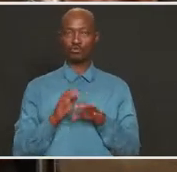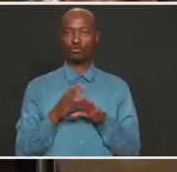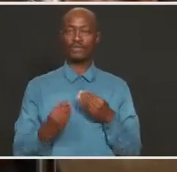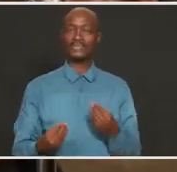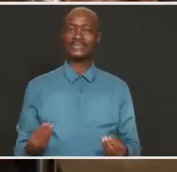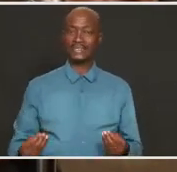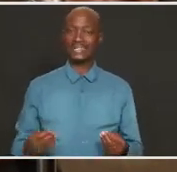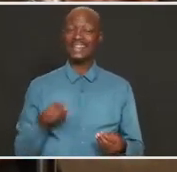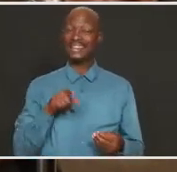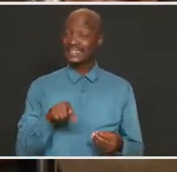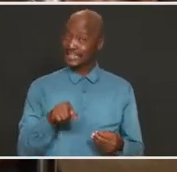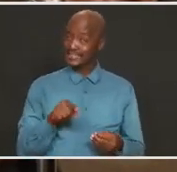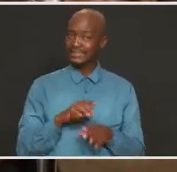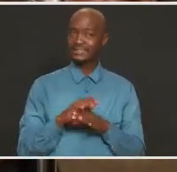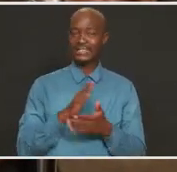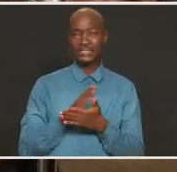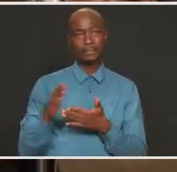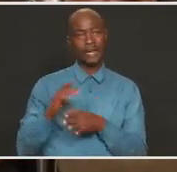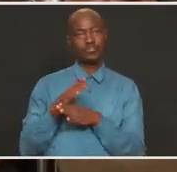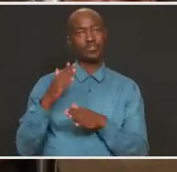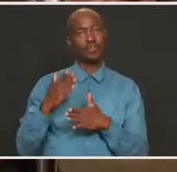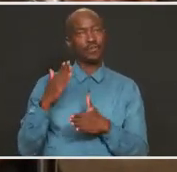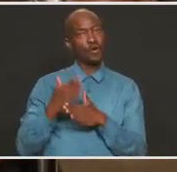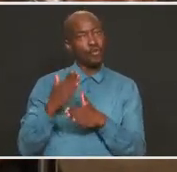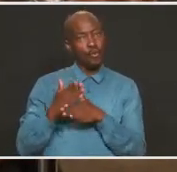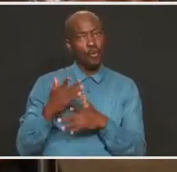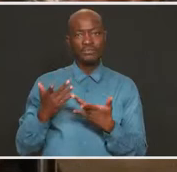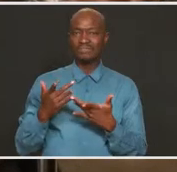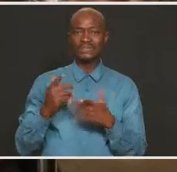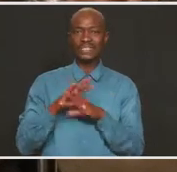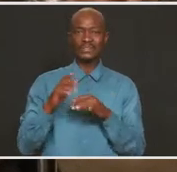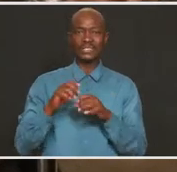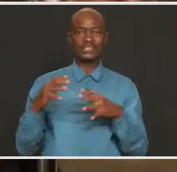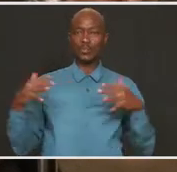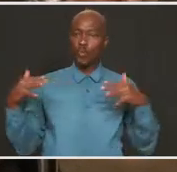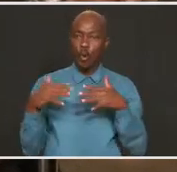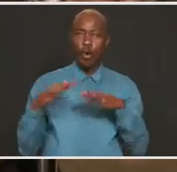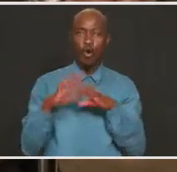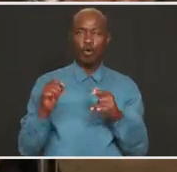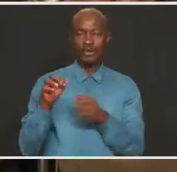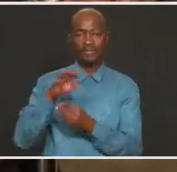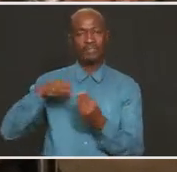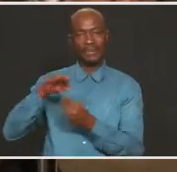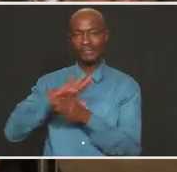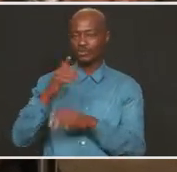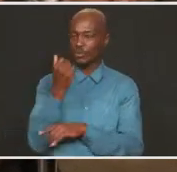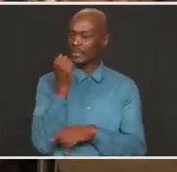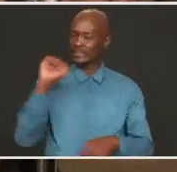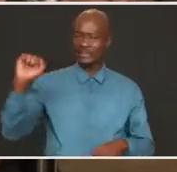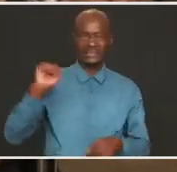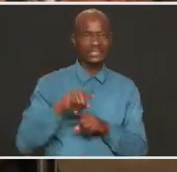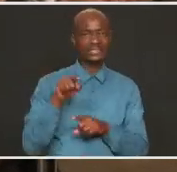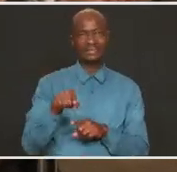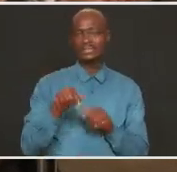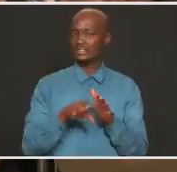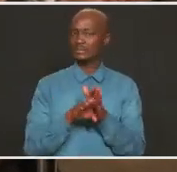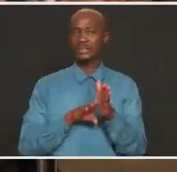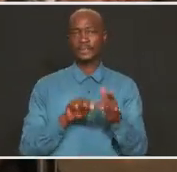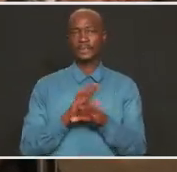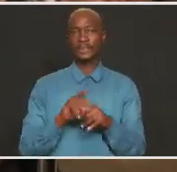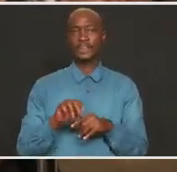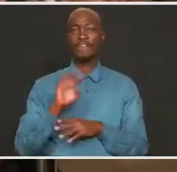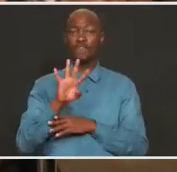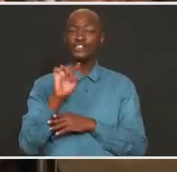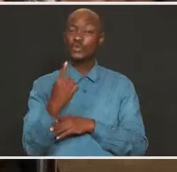part of a war on families with the government taking the place of parents we we therefore reject the billable and in particular Clause